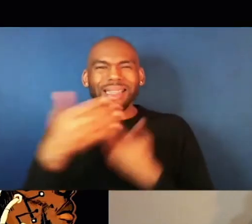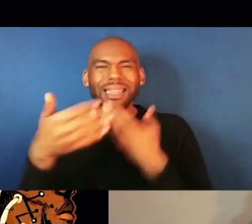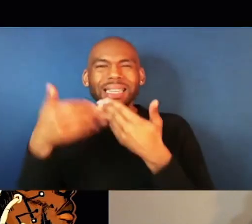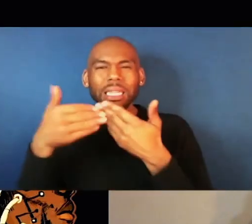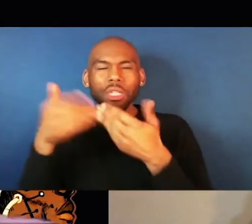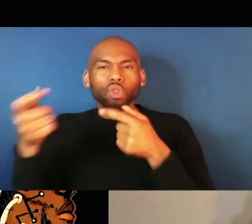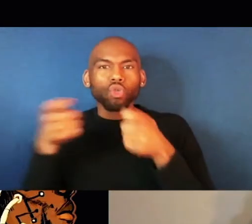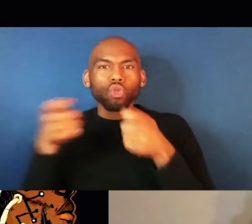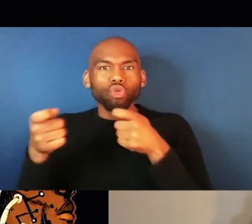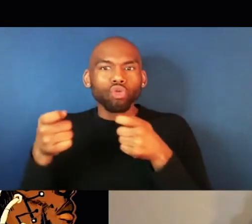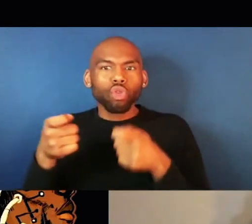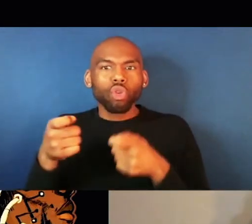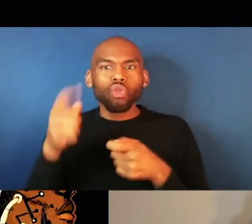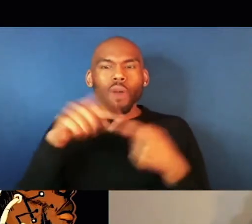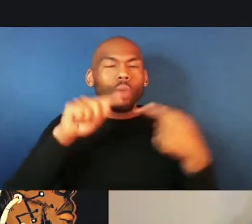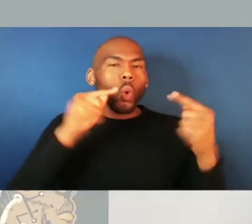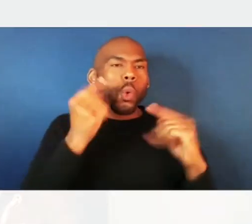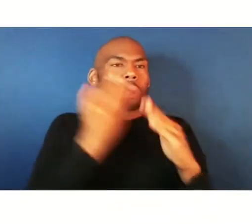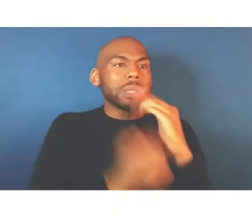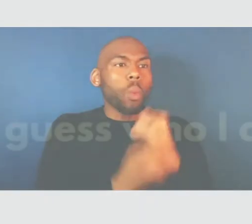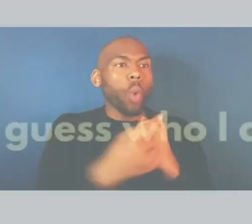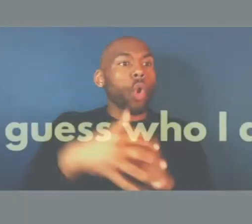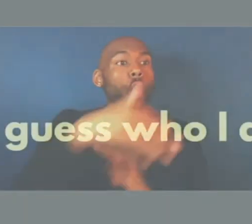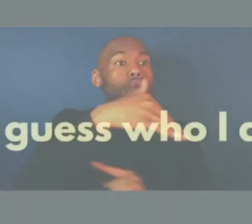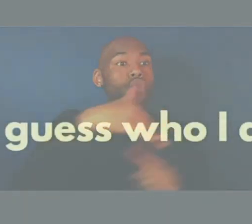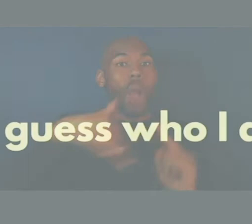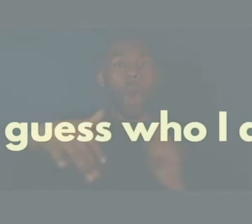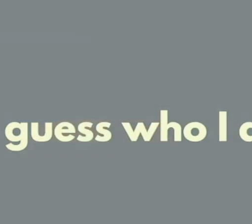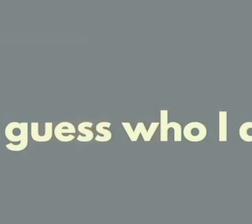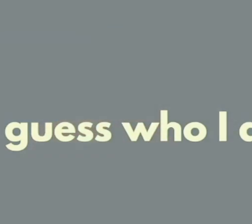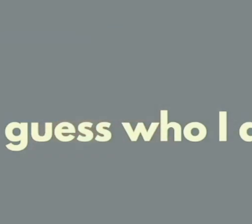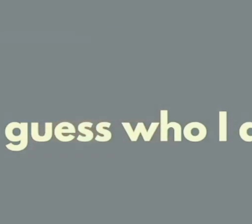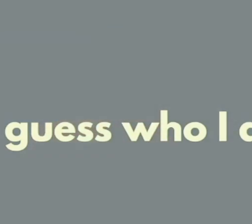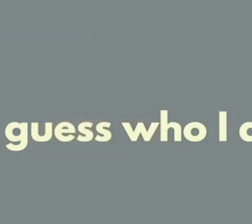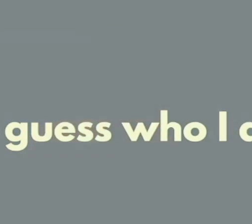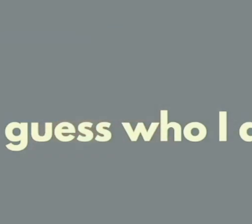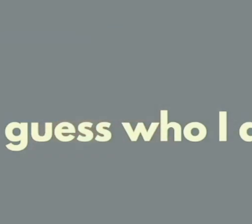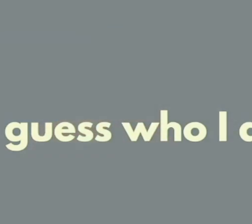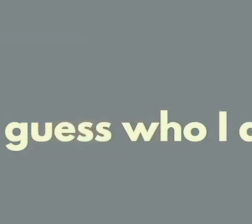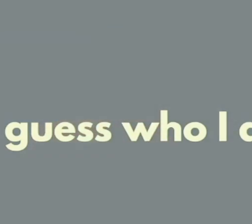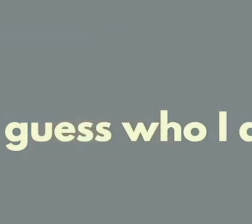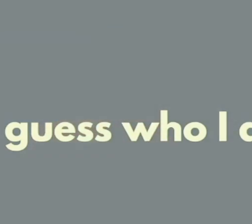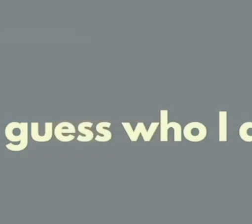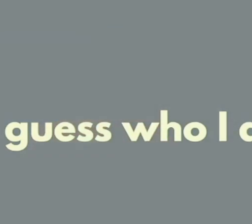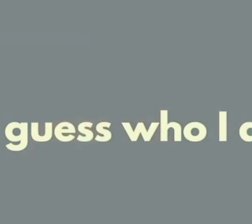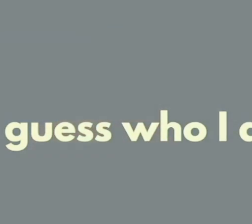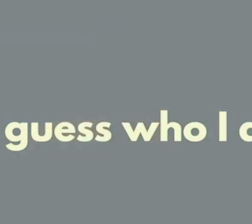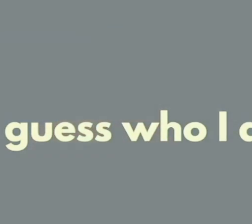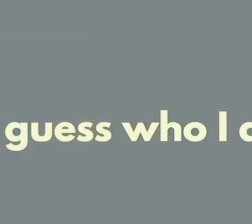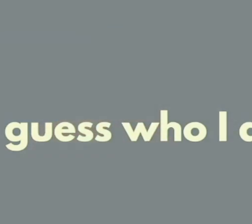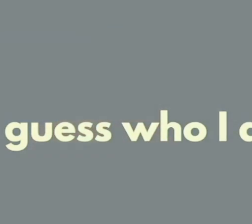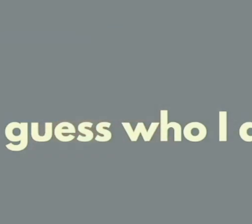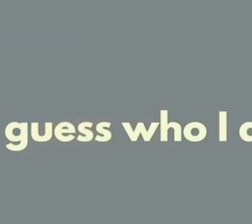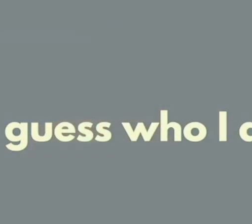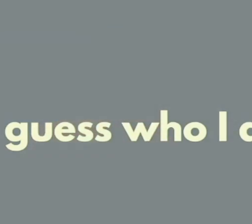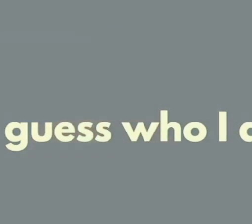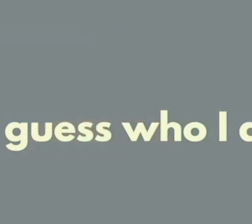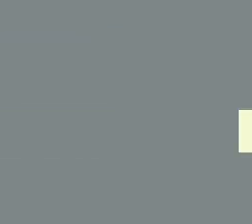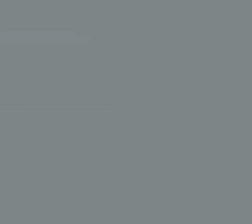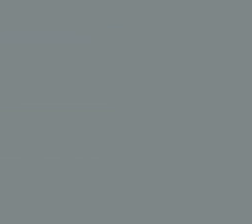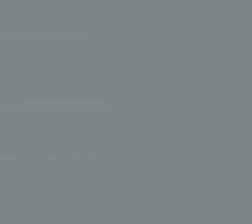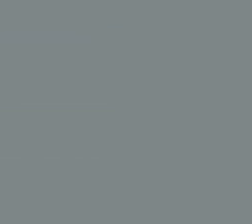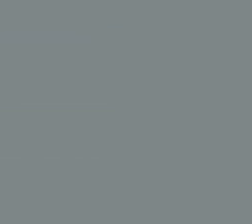is hurt somebody around them and they would feel it. A new question appears. Can you guess who I am?